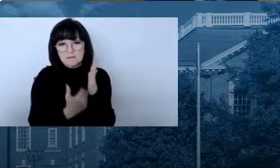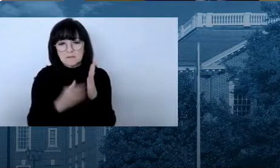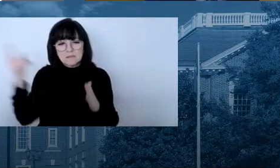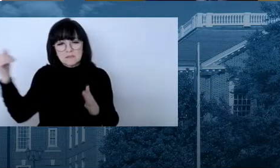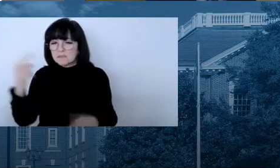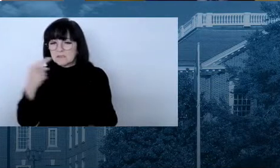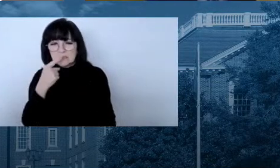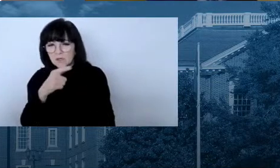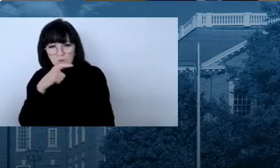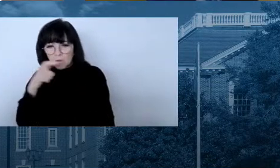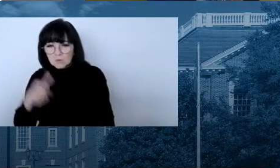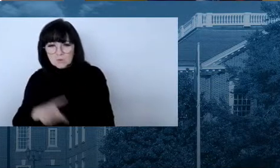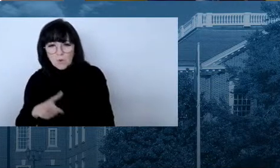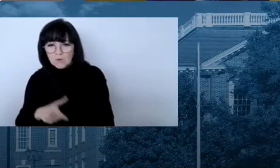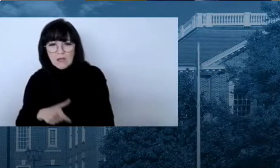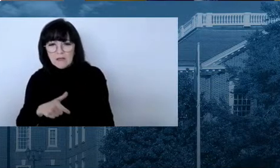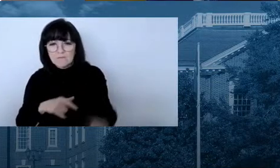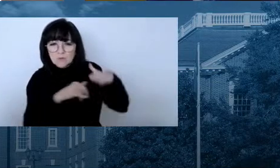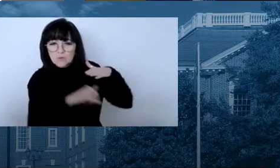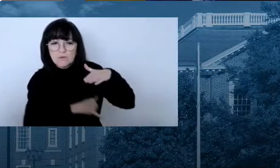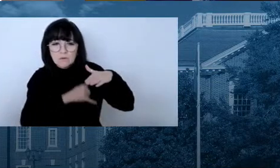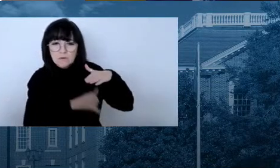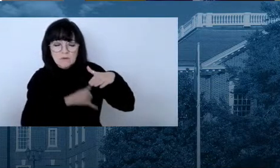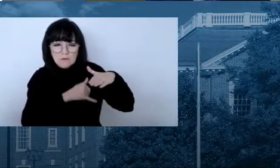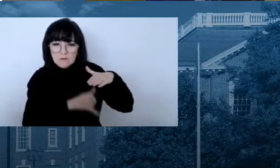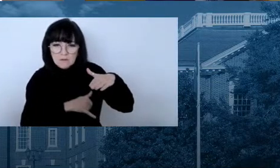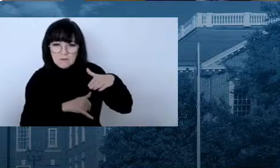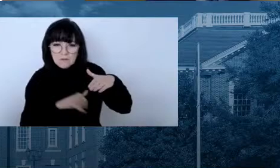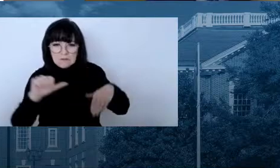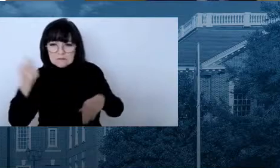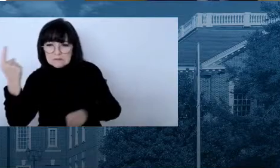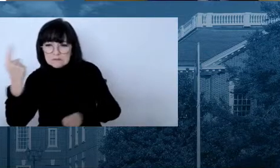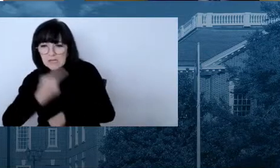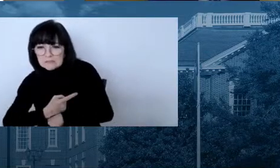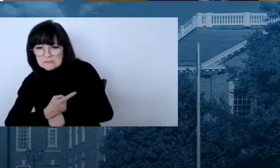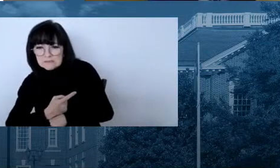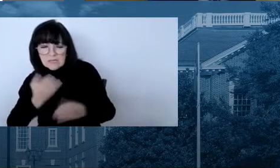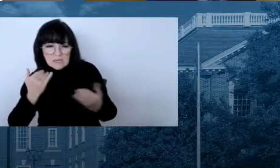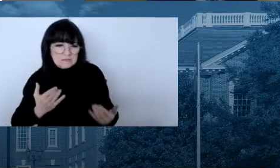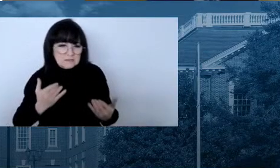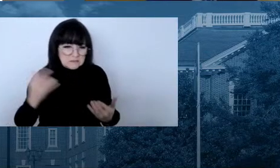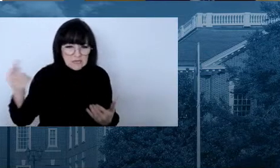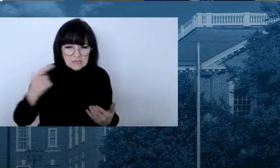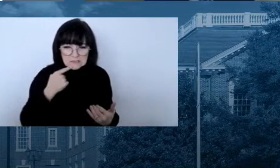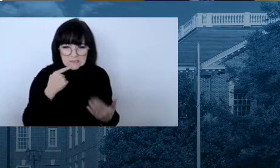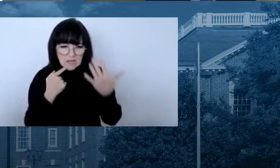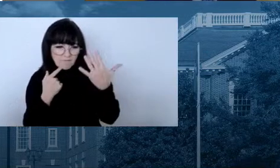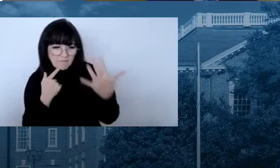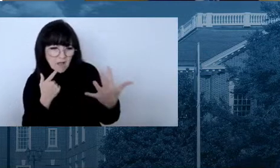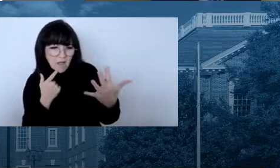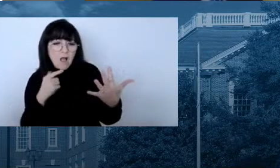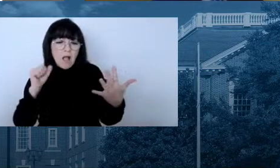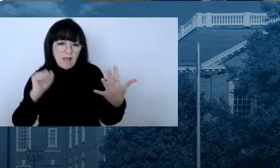for as long seems, I think, instinctually counterintuitive to having a more